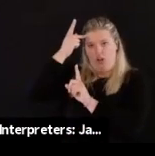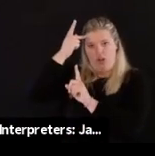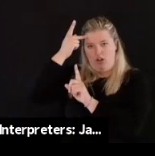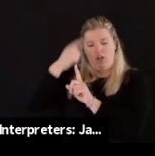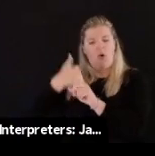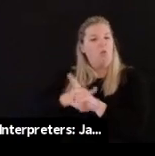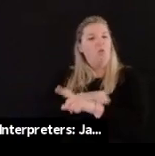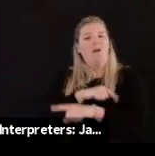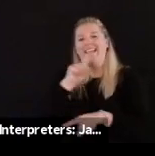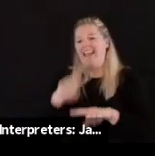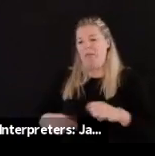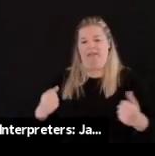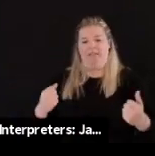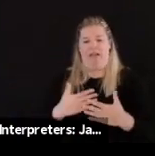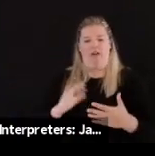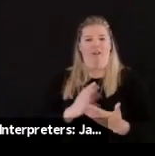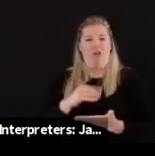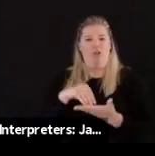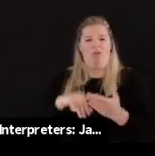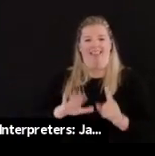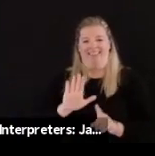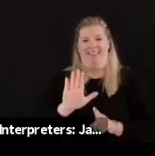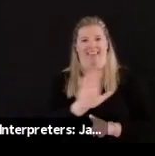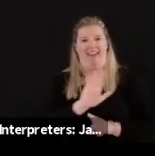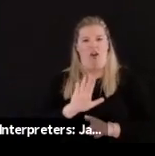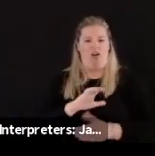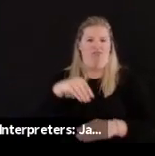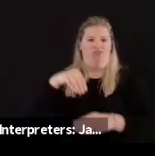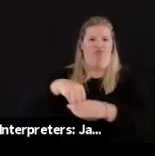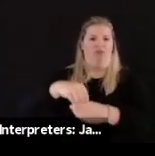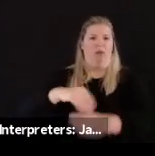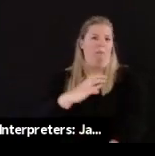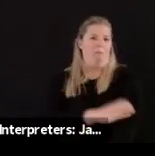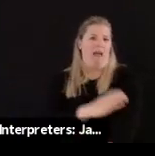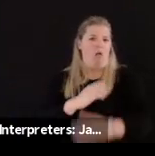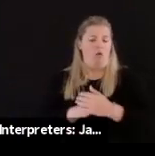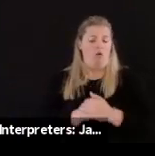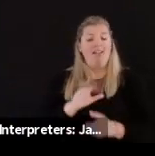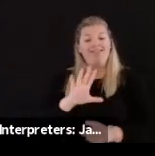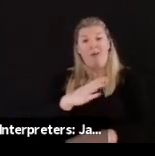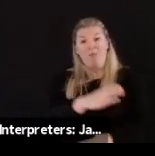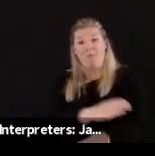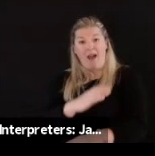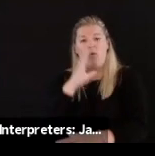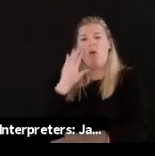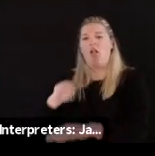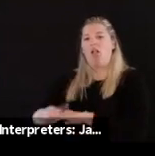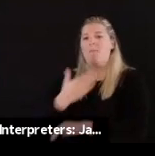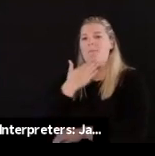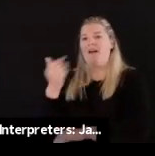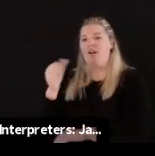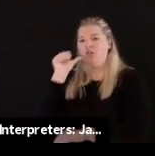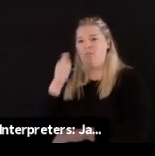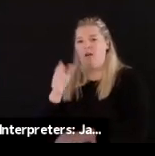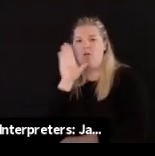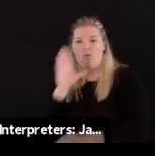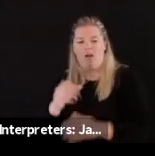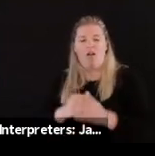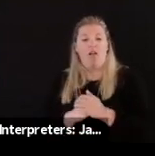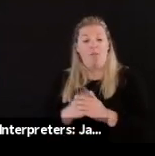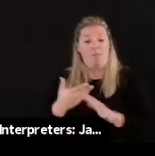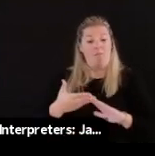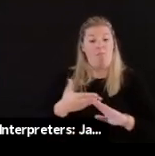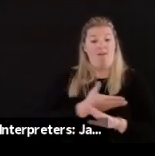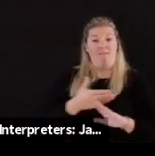our students' power. Their power will help them make tomorrow better. But before they can do that, we have to give